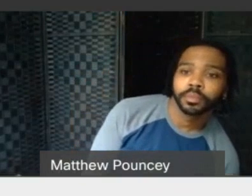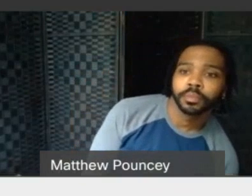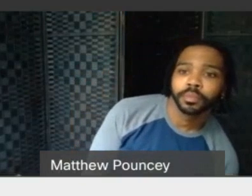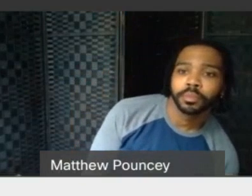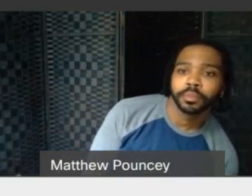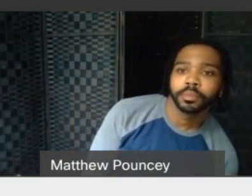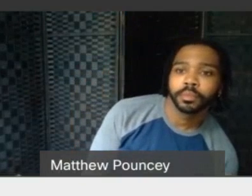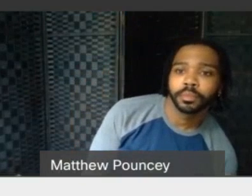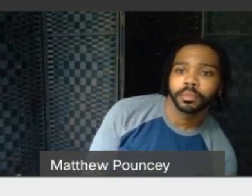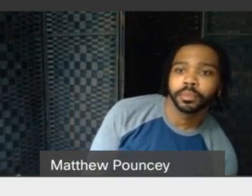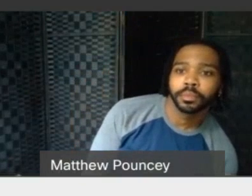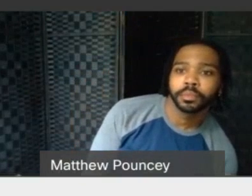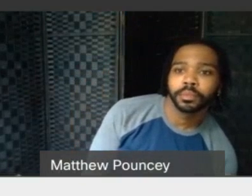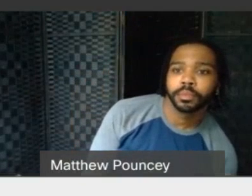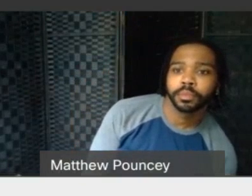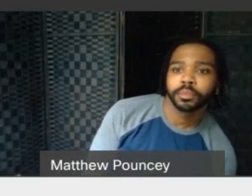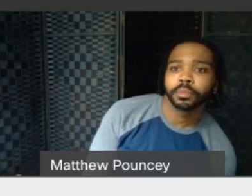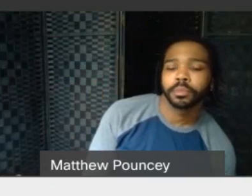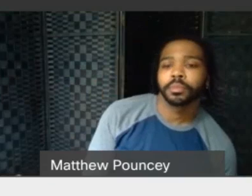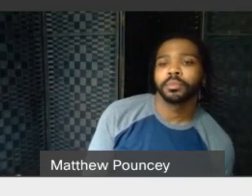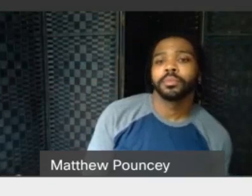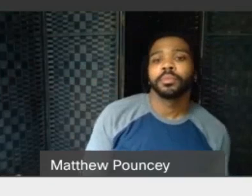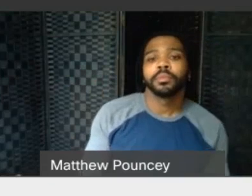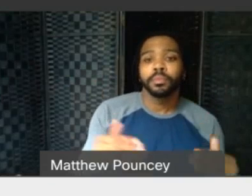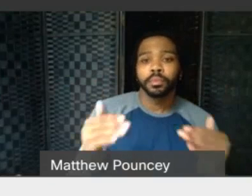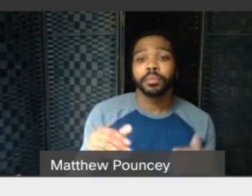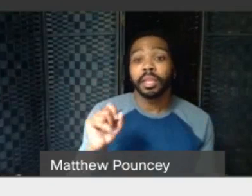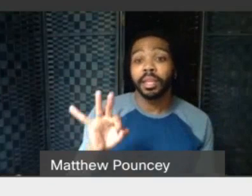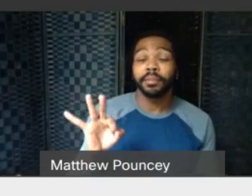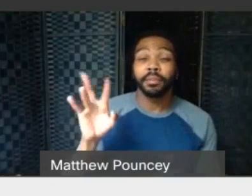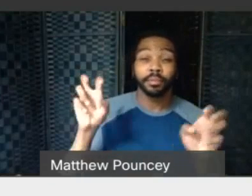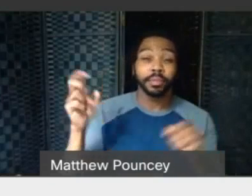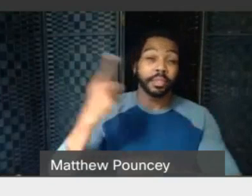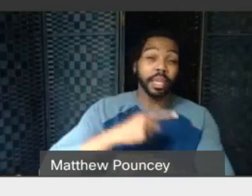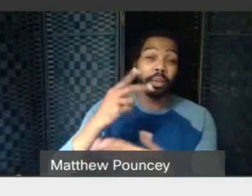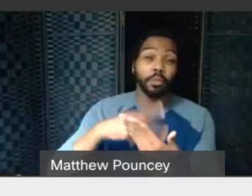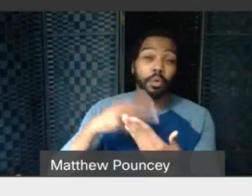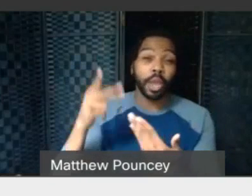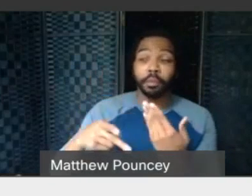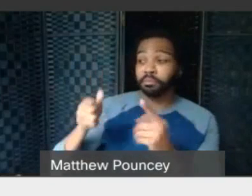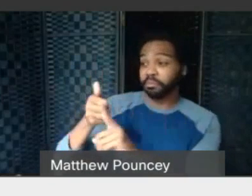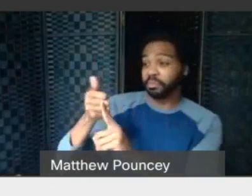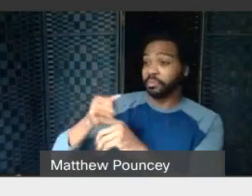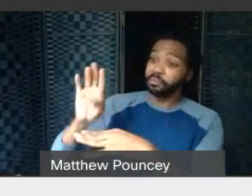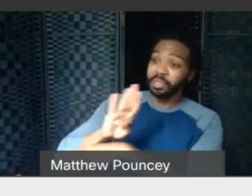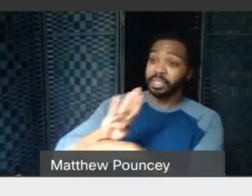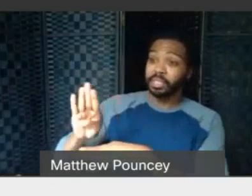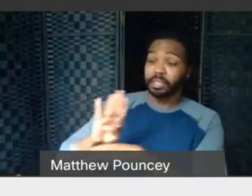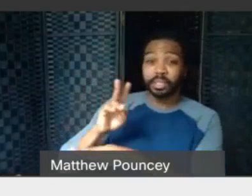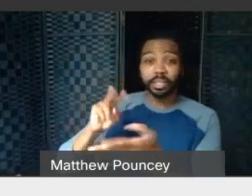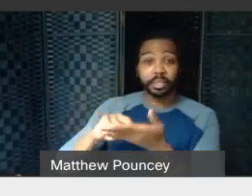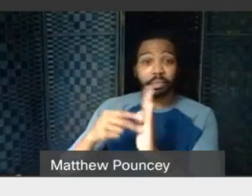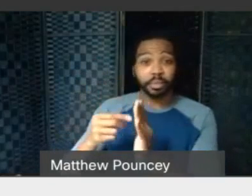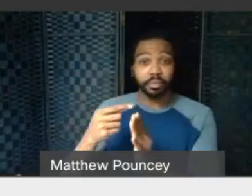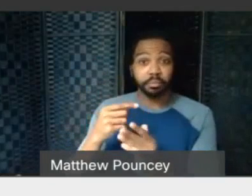If day programs are a DC business, is it safe to say there is no 10-person spacing / capacity limitation now? Correct.